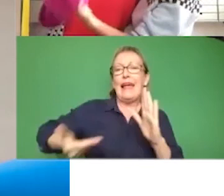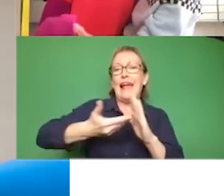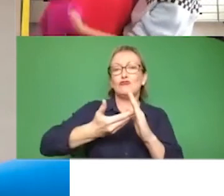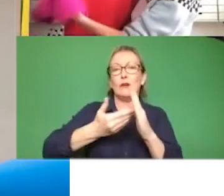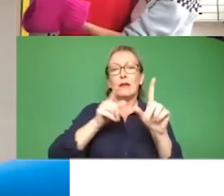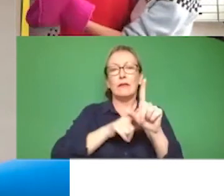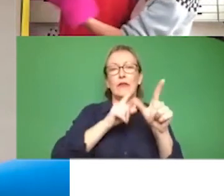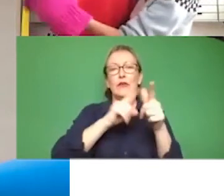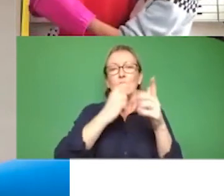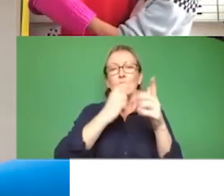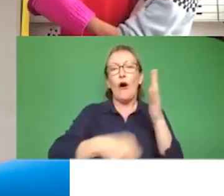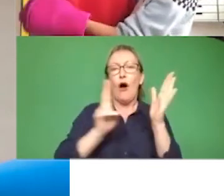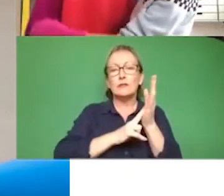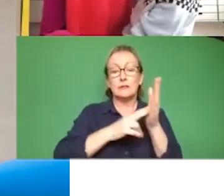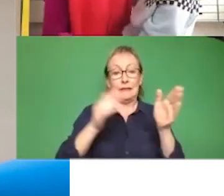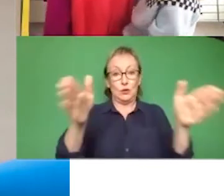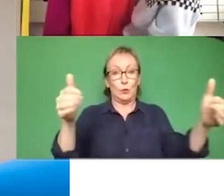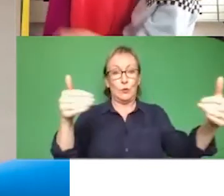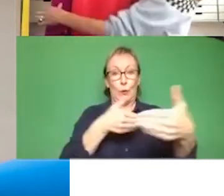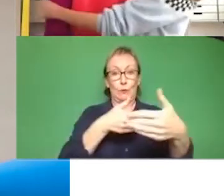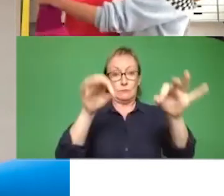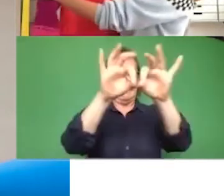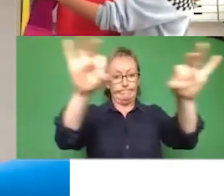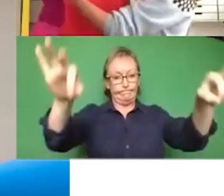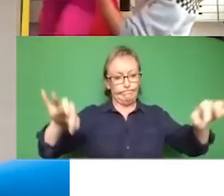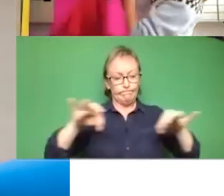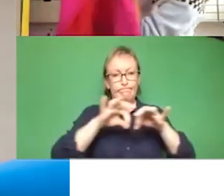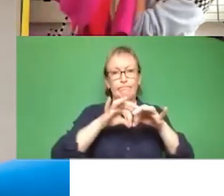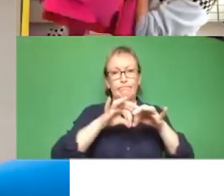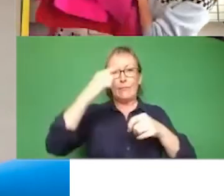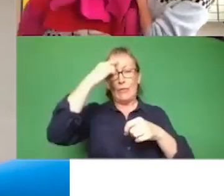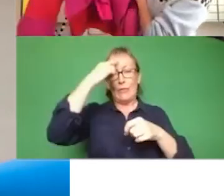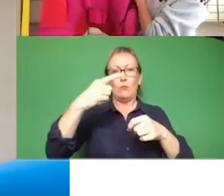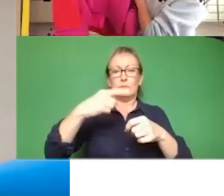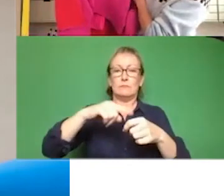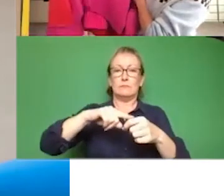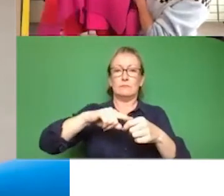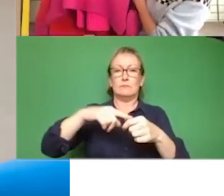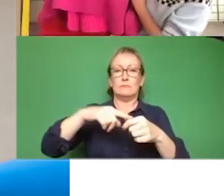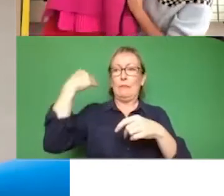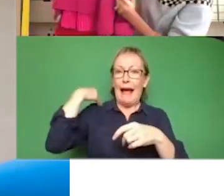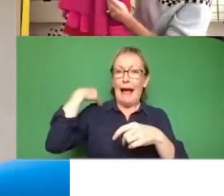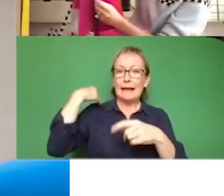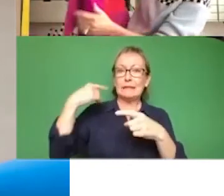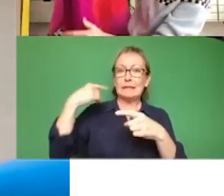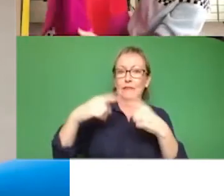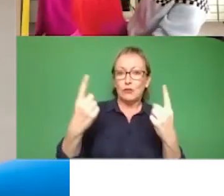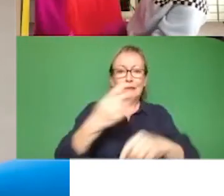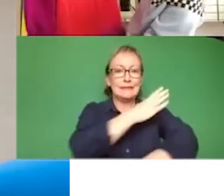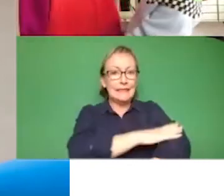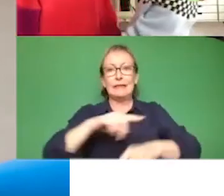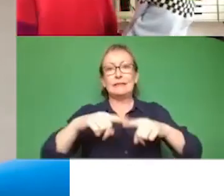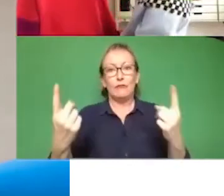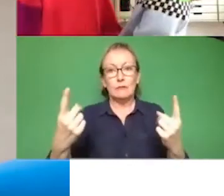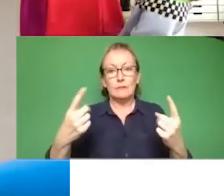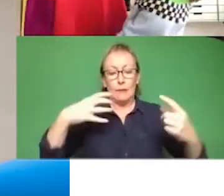studio. And so we said, oh, we do a cuff in one colour, you know, sleeve in another, the back in another. And oh, wow. Yeah, this is